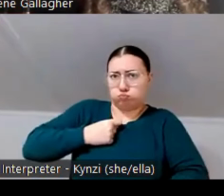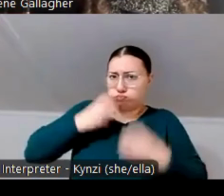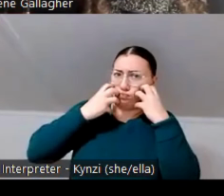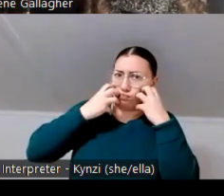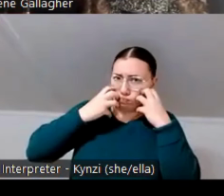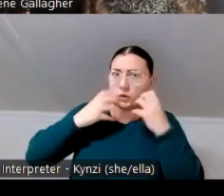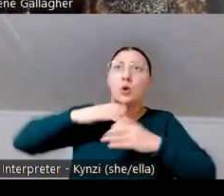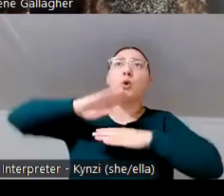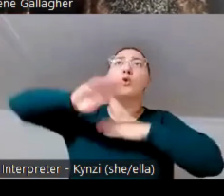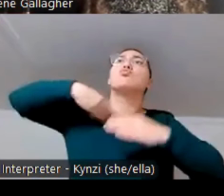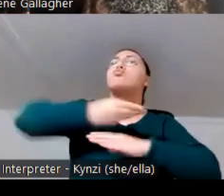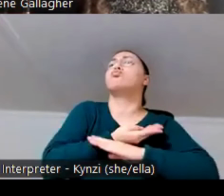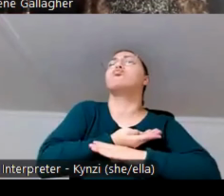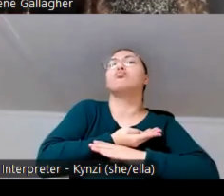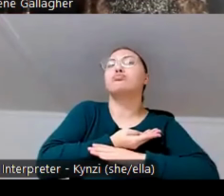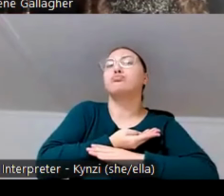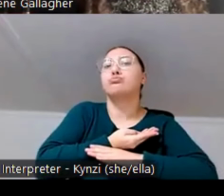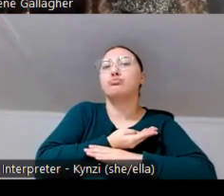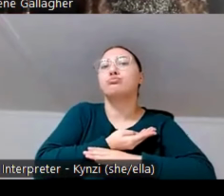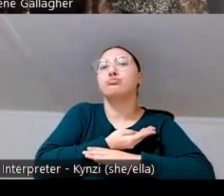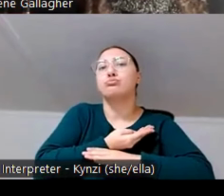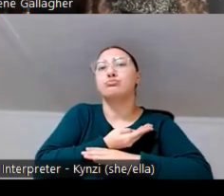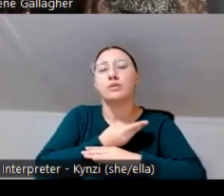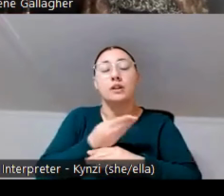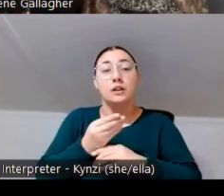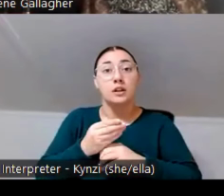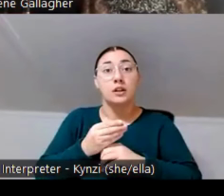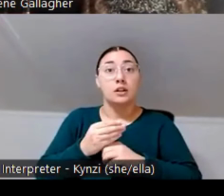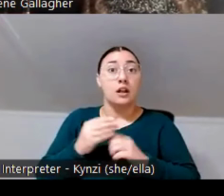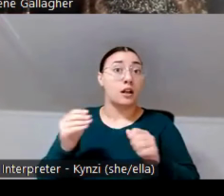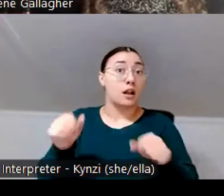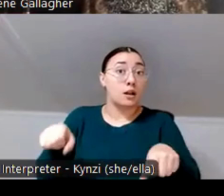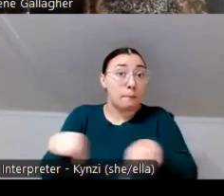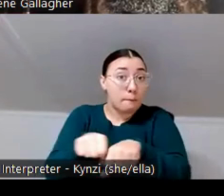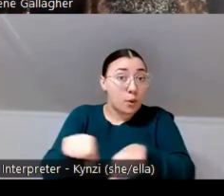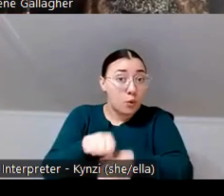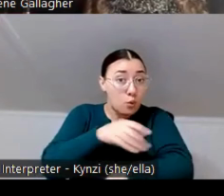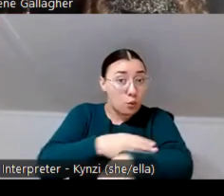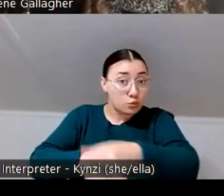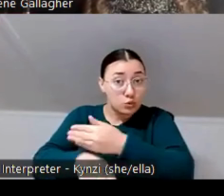scarf, winter boots, snow pants.